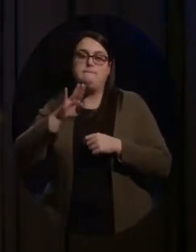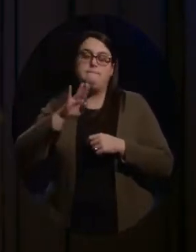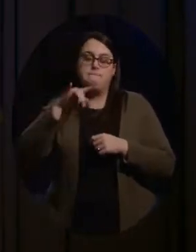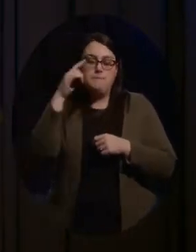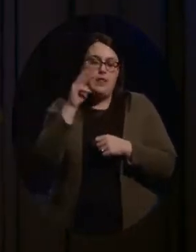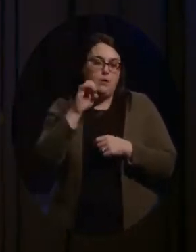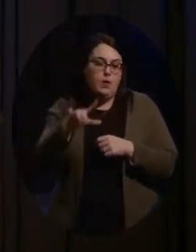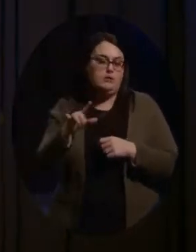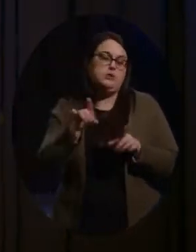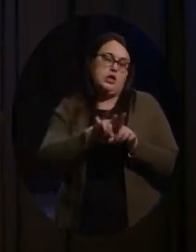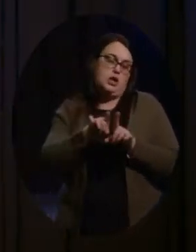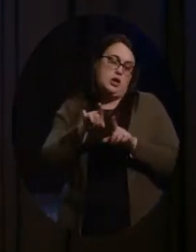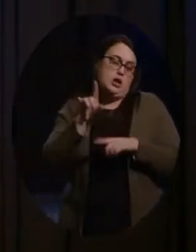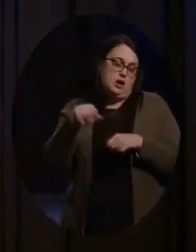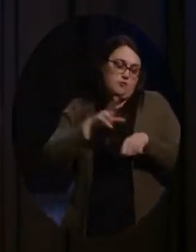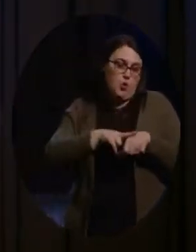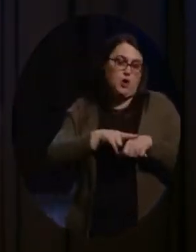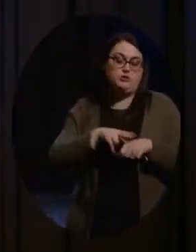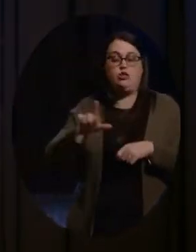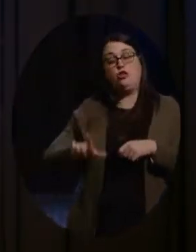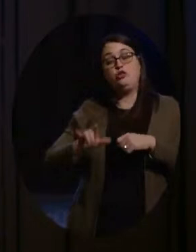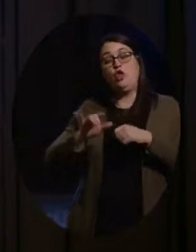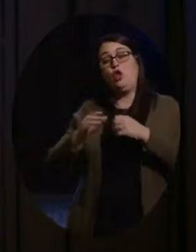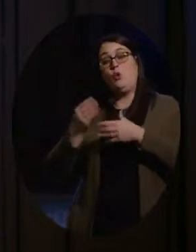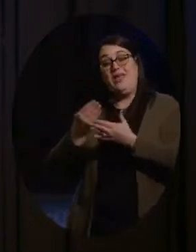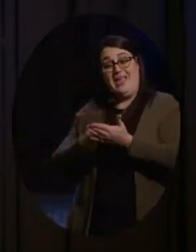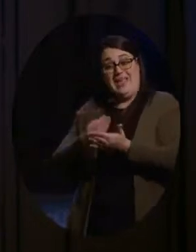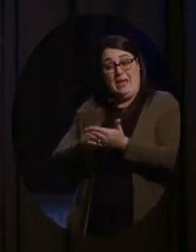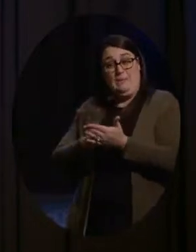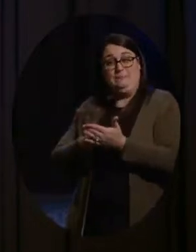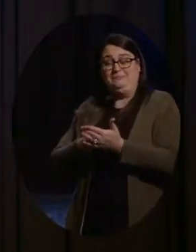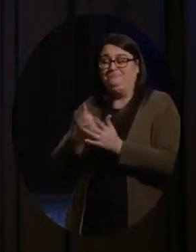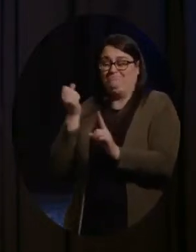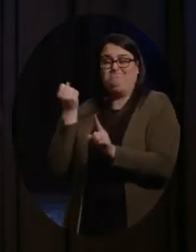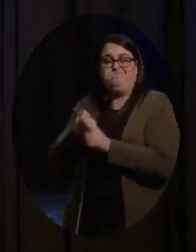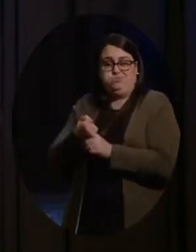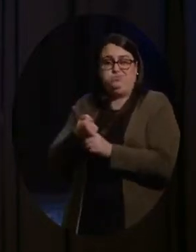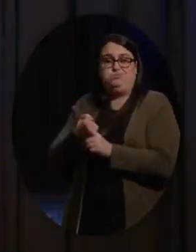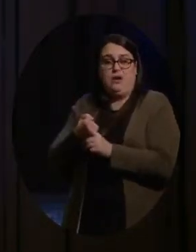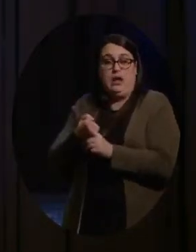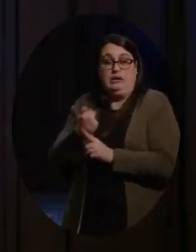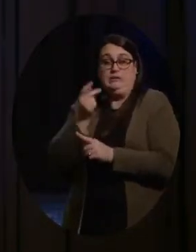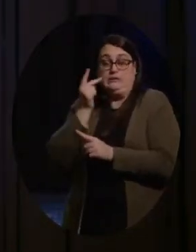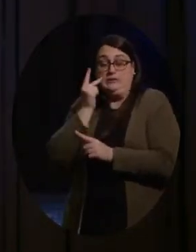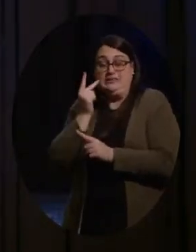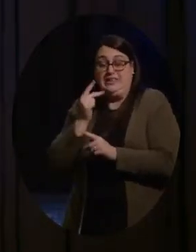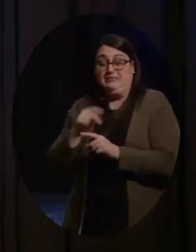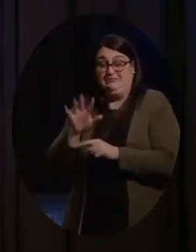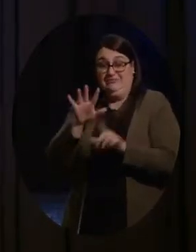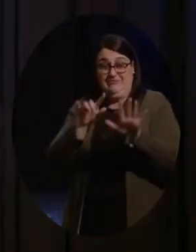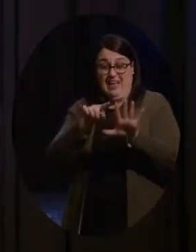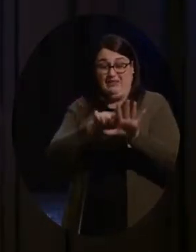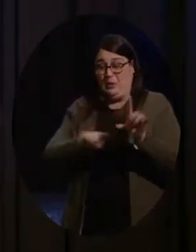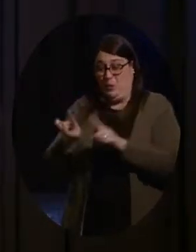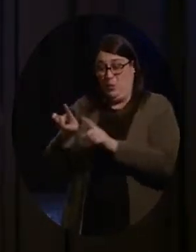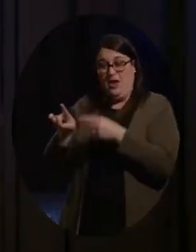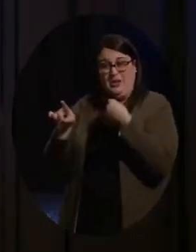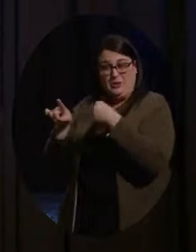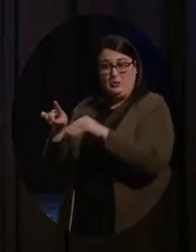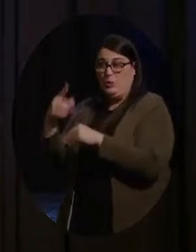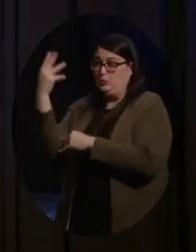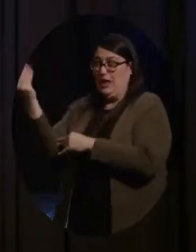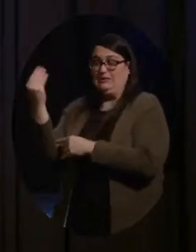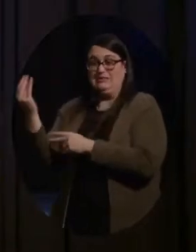course, our low-income neighborhoods are the hardest hit. We're seeing 1 in 5 homes sold to